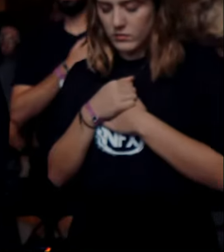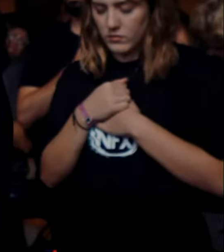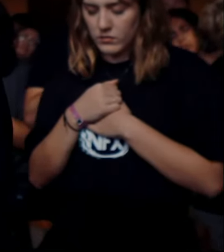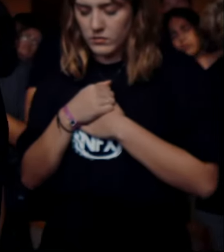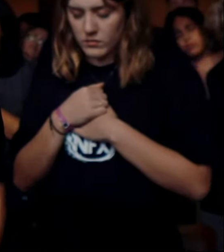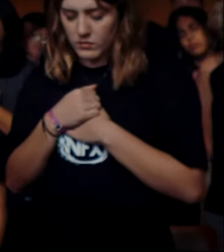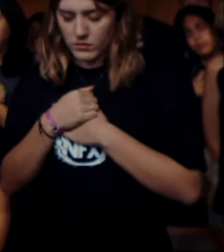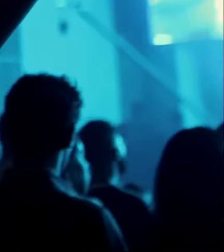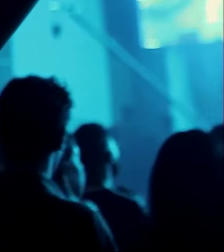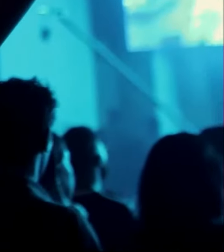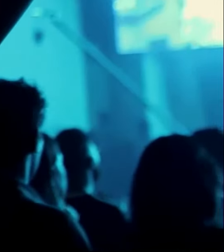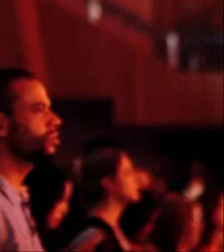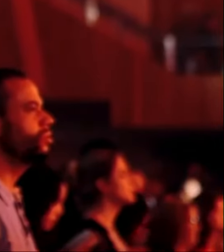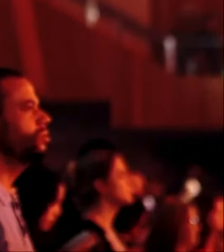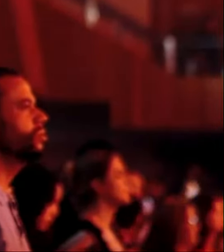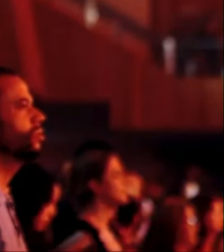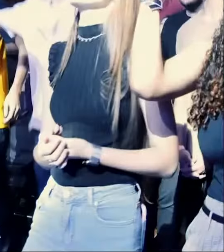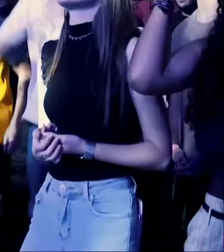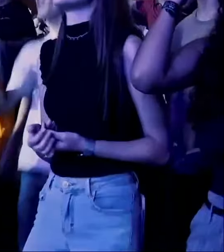there. And now I see your